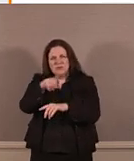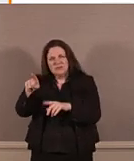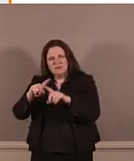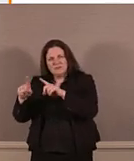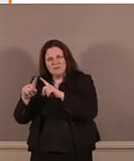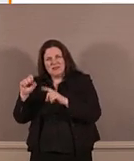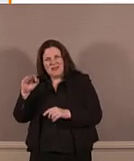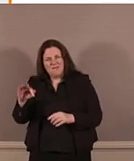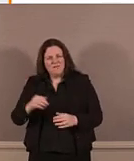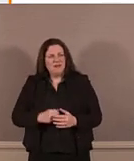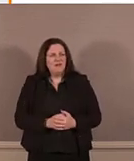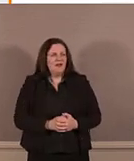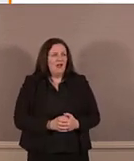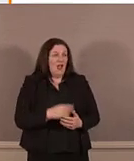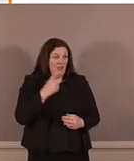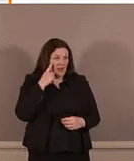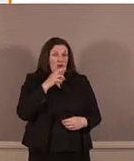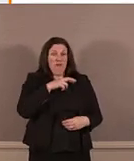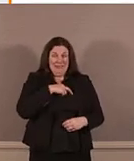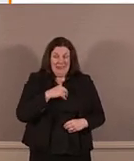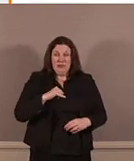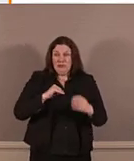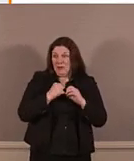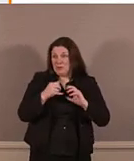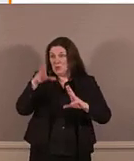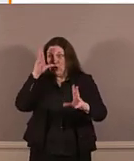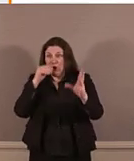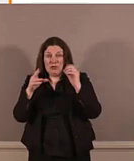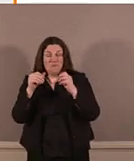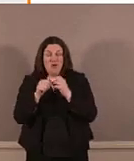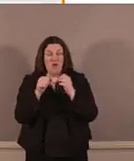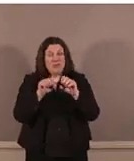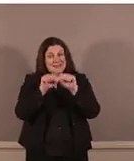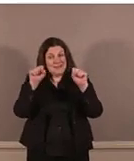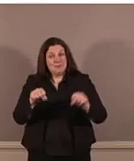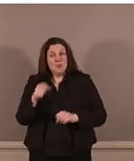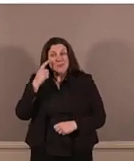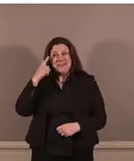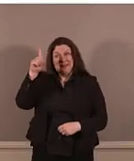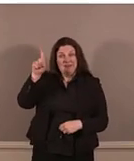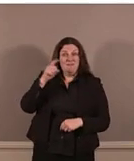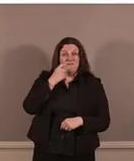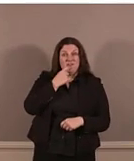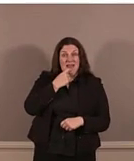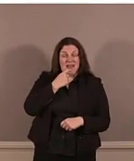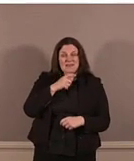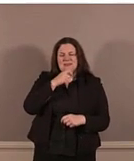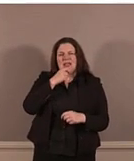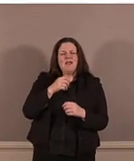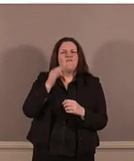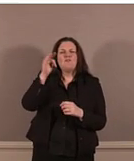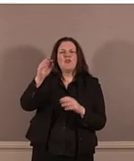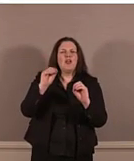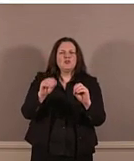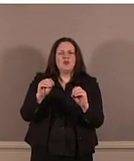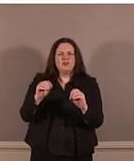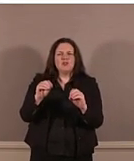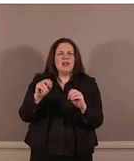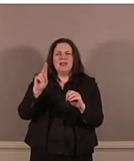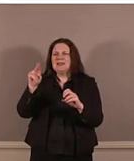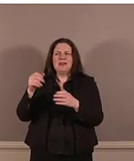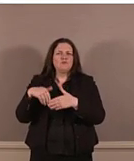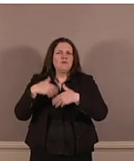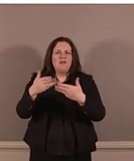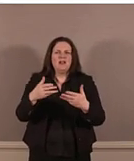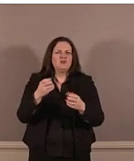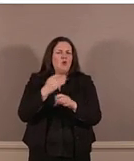areas. So I think really we're trying to learn from other systems. And if you look at Finland, they say the further education system can't provide all the